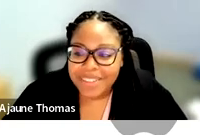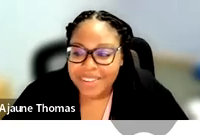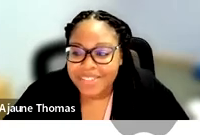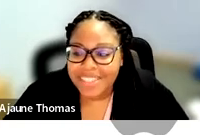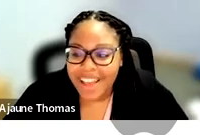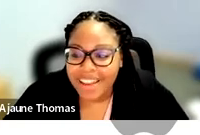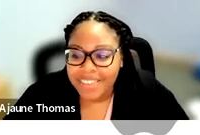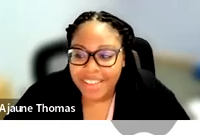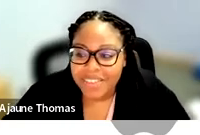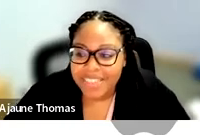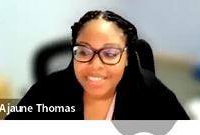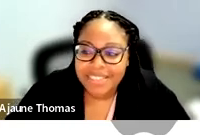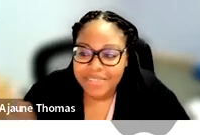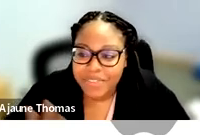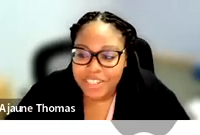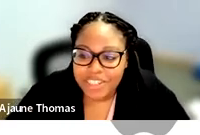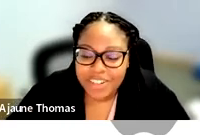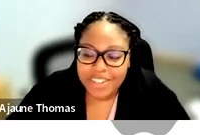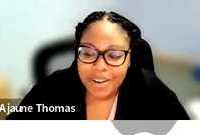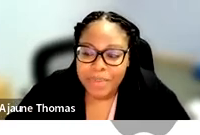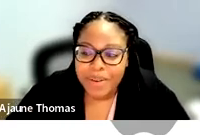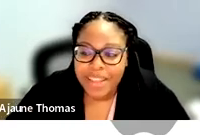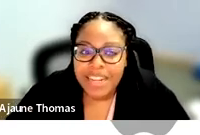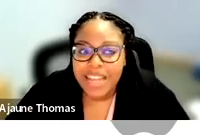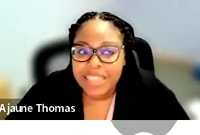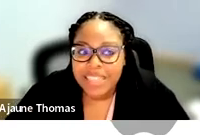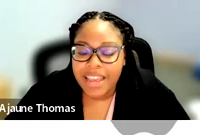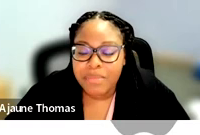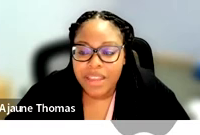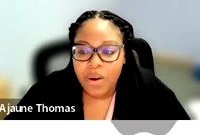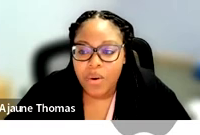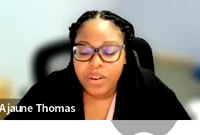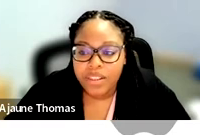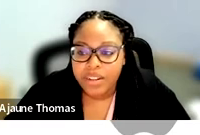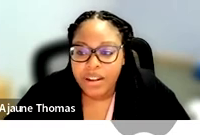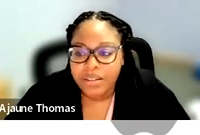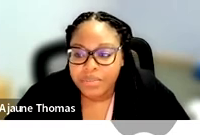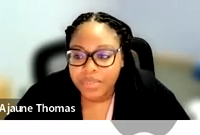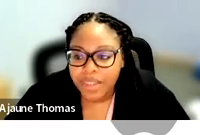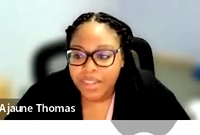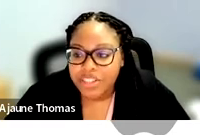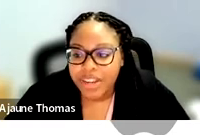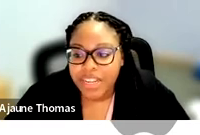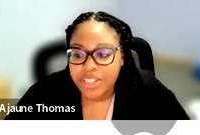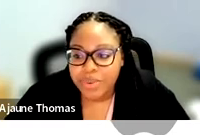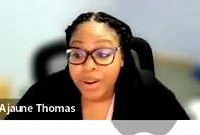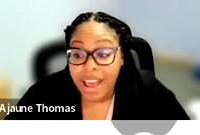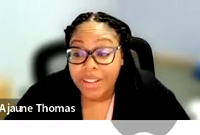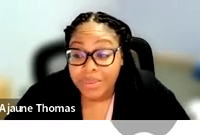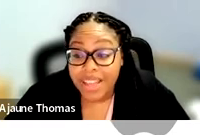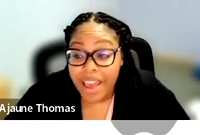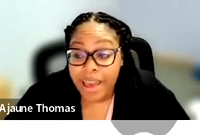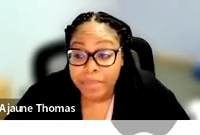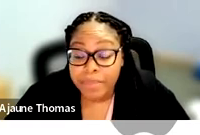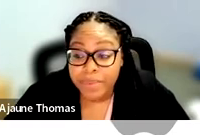don't think, you know, just to kind of give us fresh start, talk about, and then that can be in a whole nother training too on how